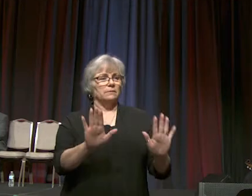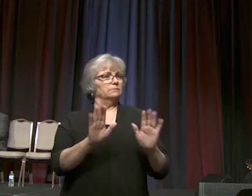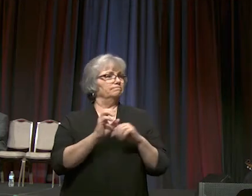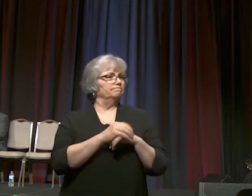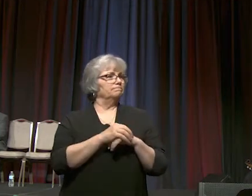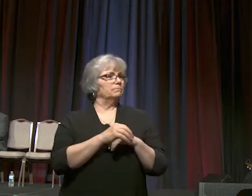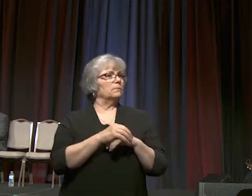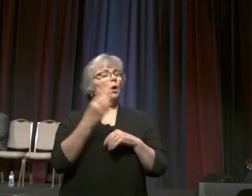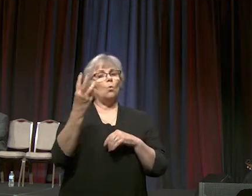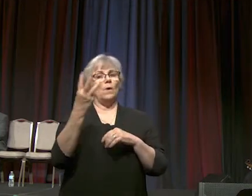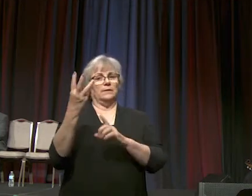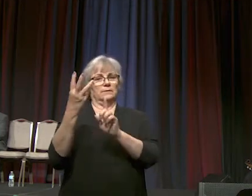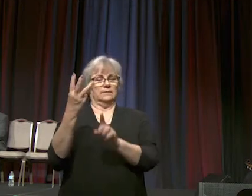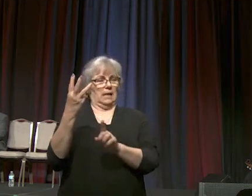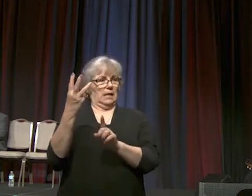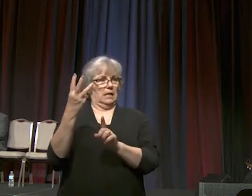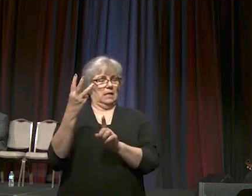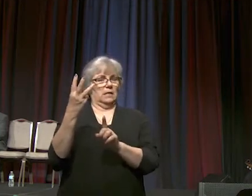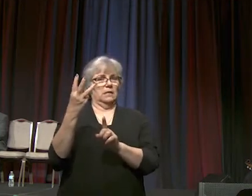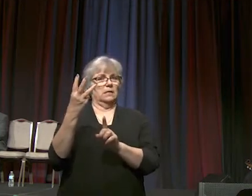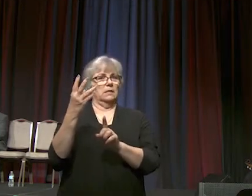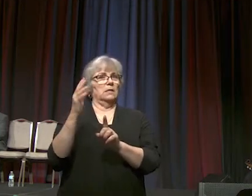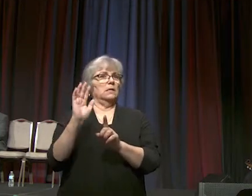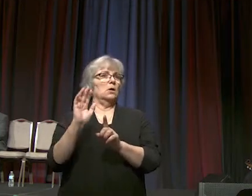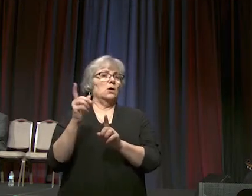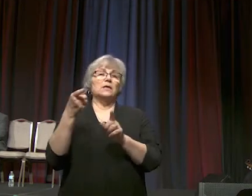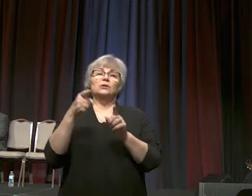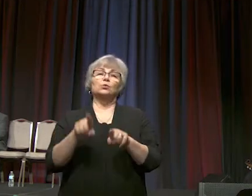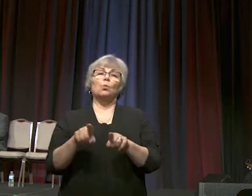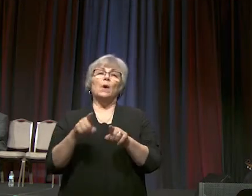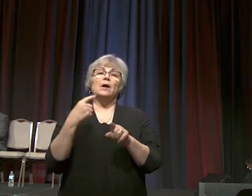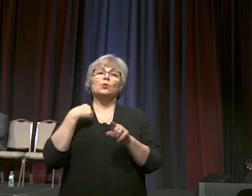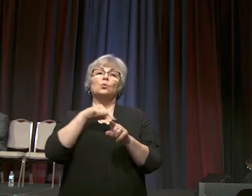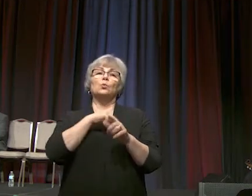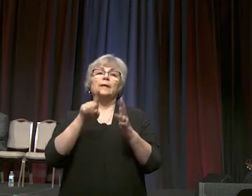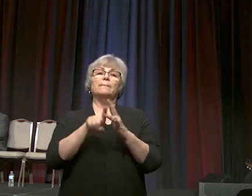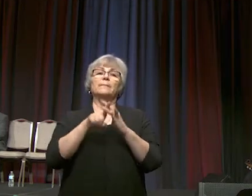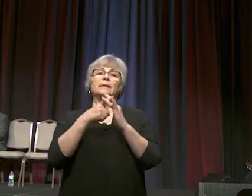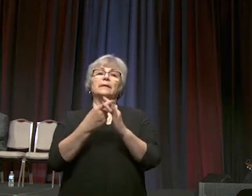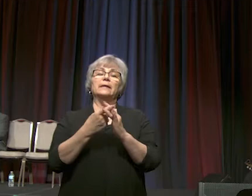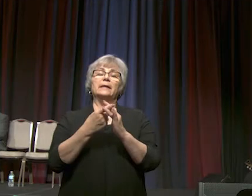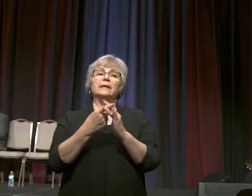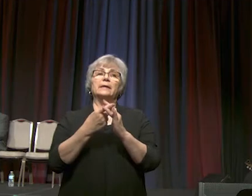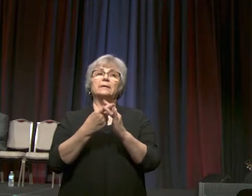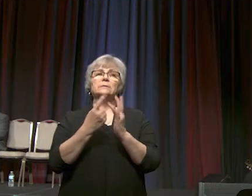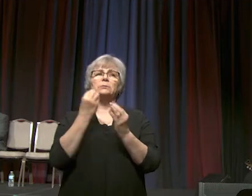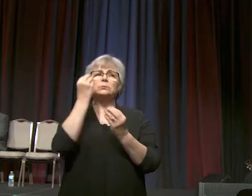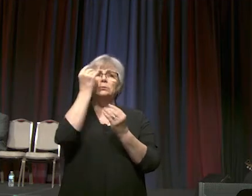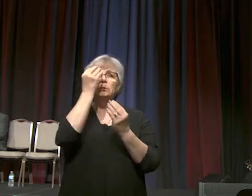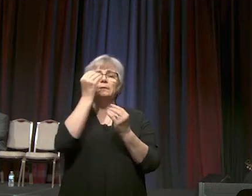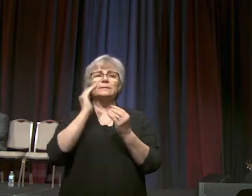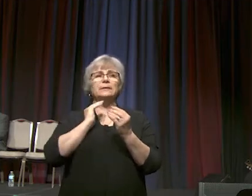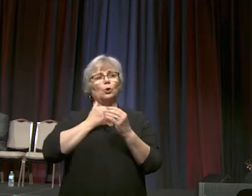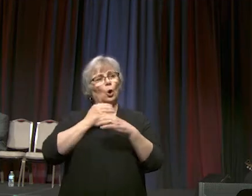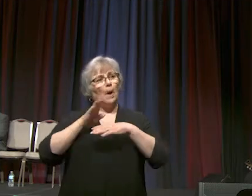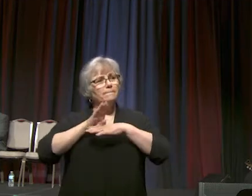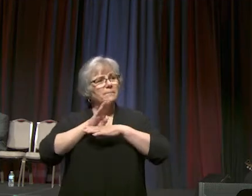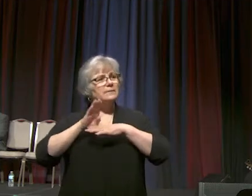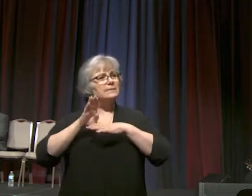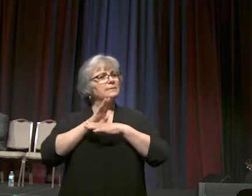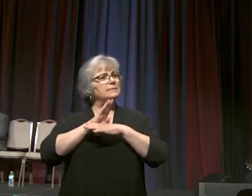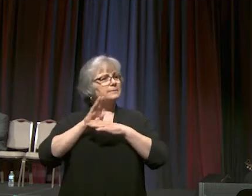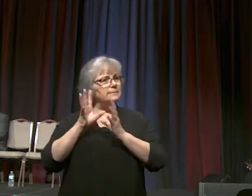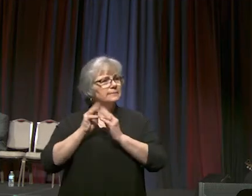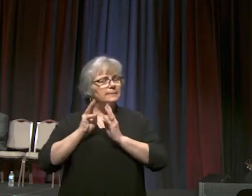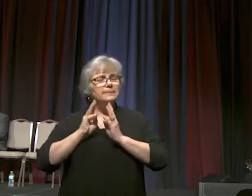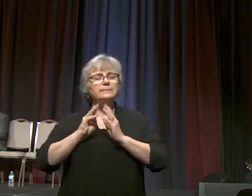Wednesday is when we begin to consider our business and organize